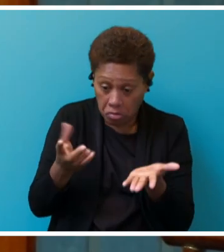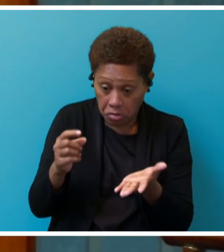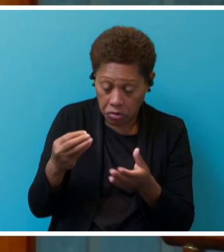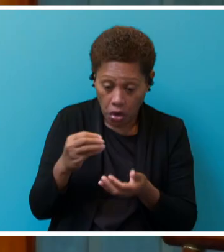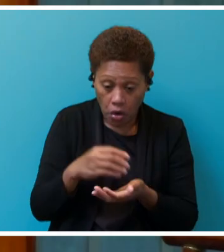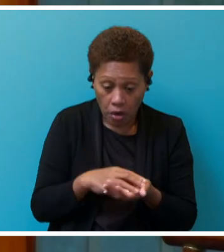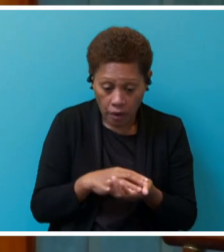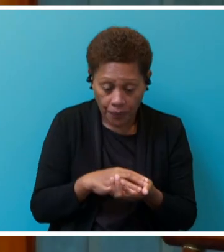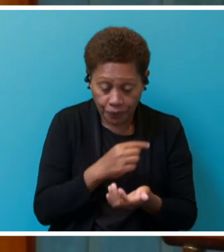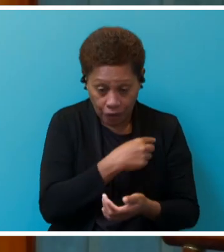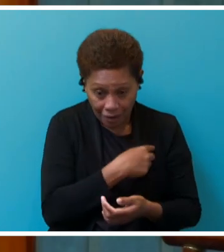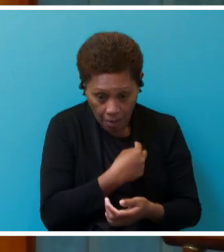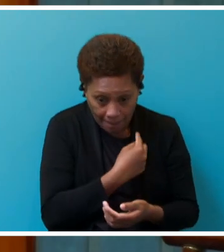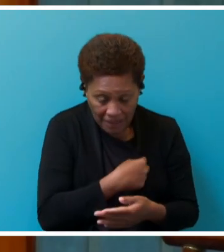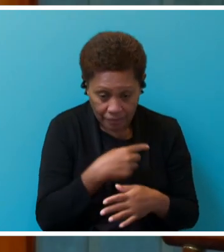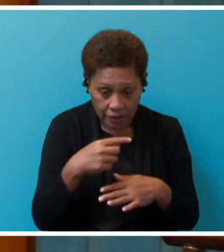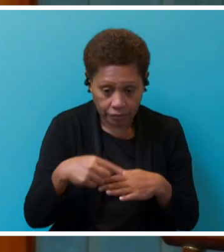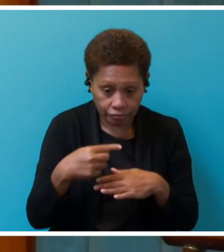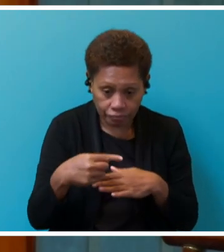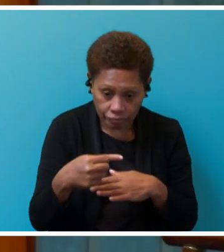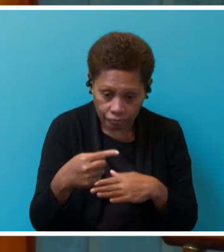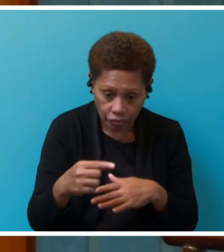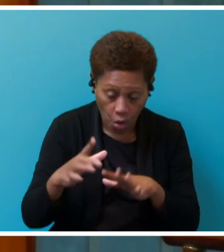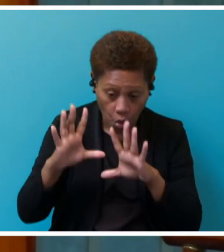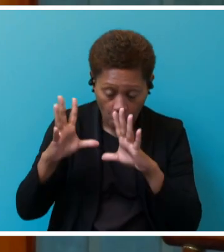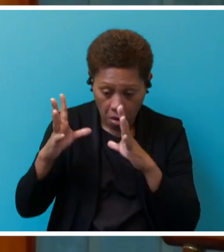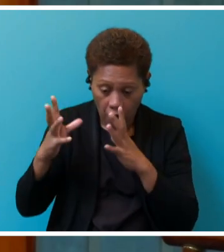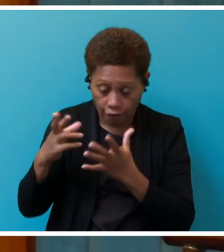sustainability. At King's Pens is globally recognized for its